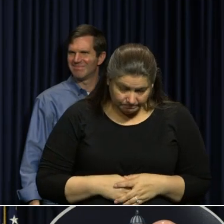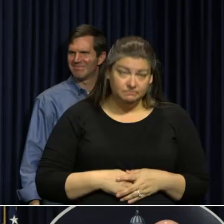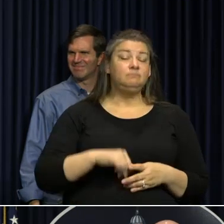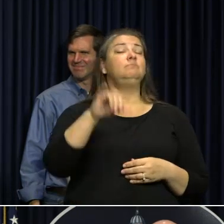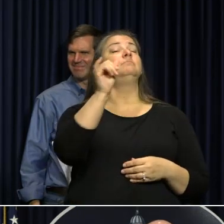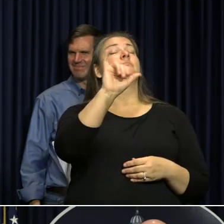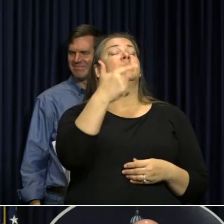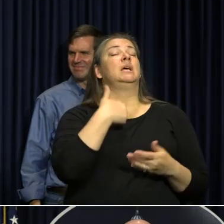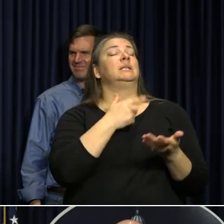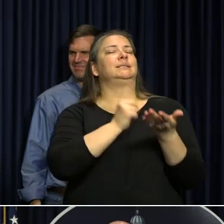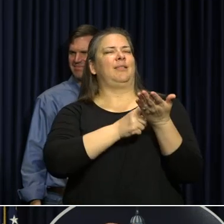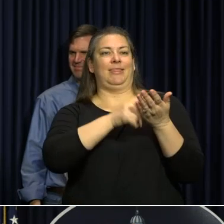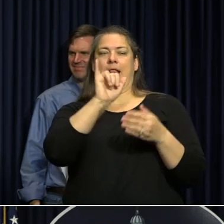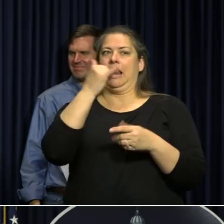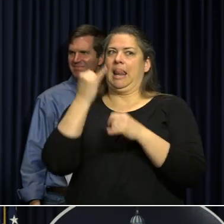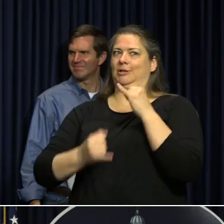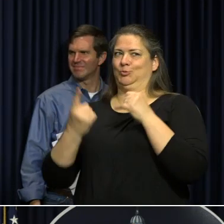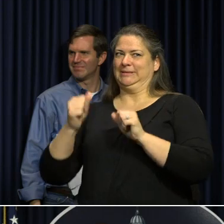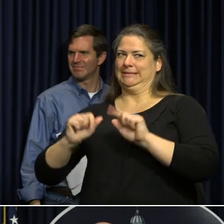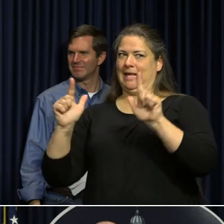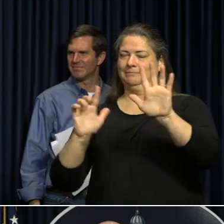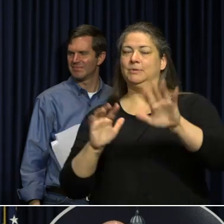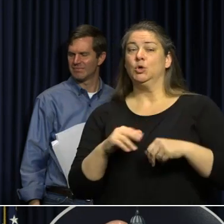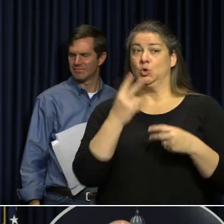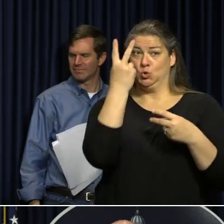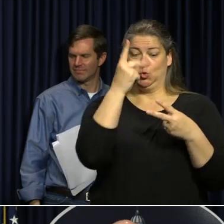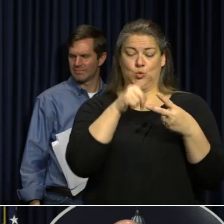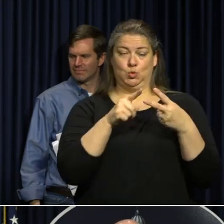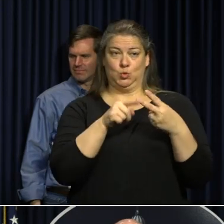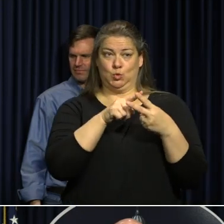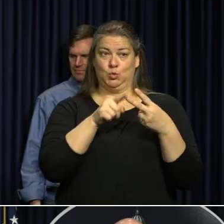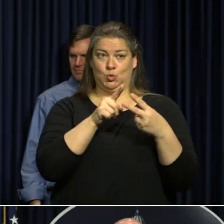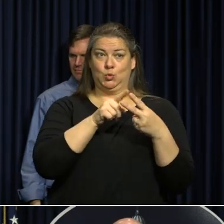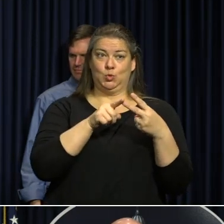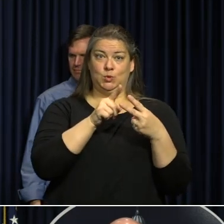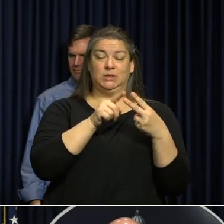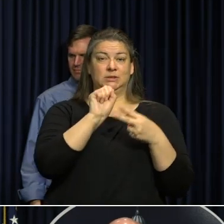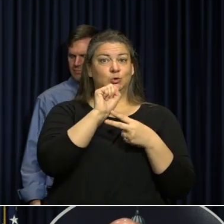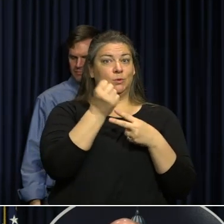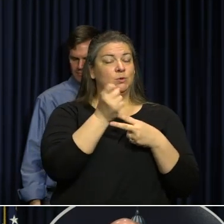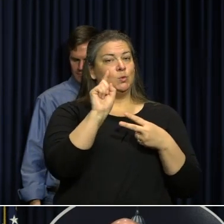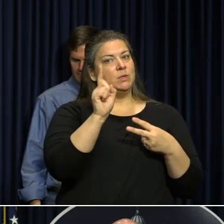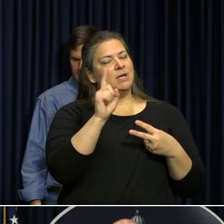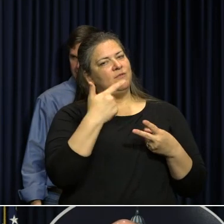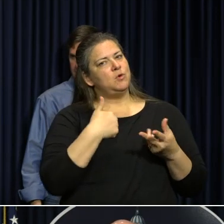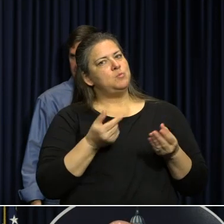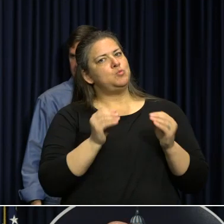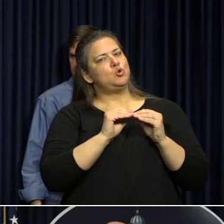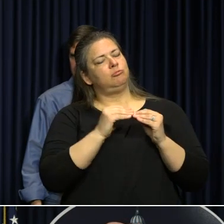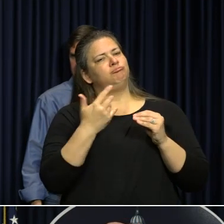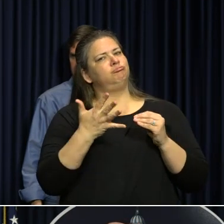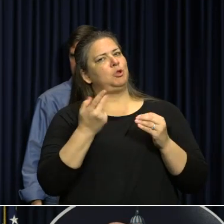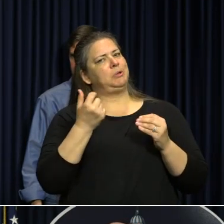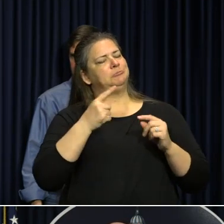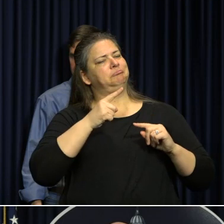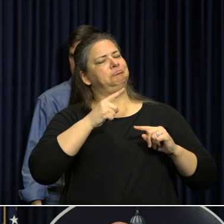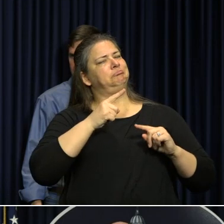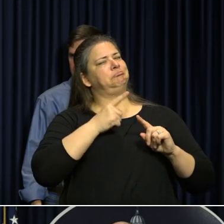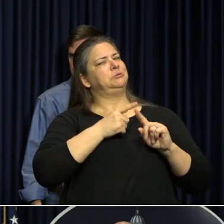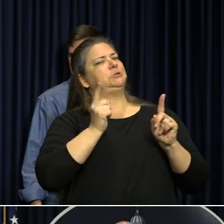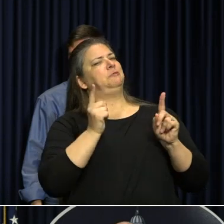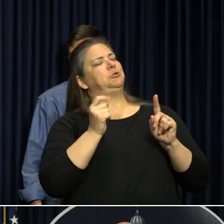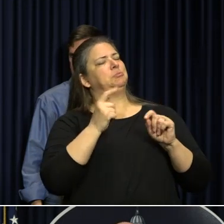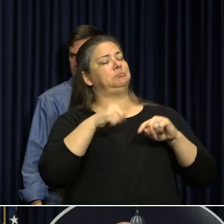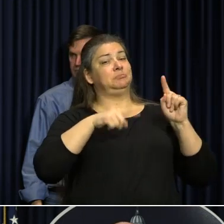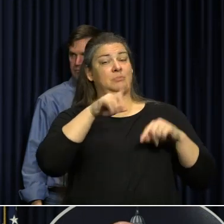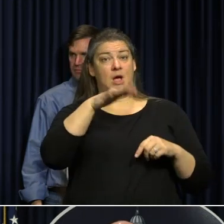now I talked about, this is the last slide, 2 specific circumstances where there are perhaps some additional variations. If you are in what I